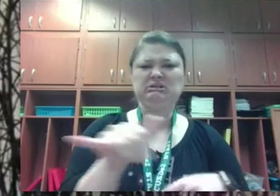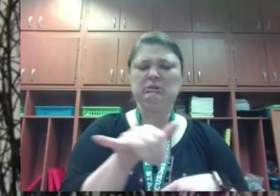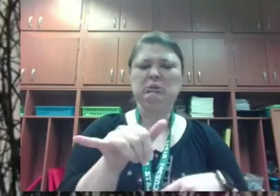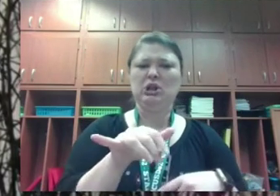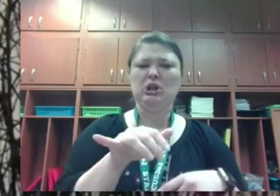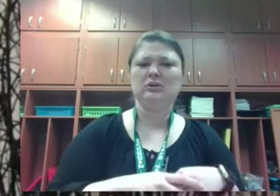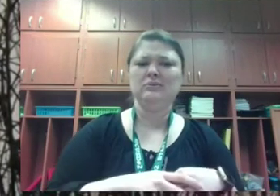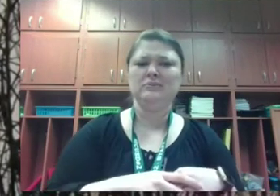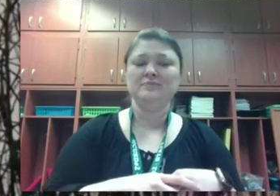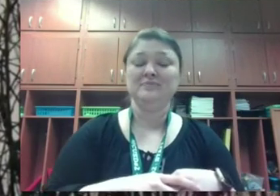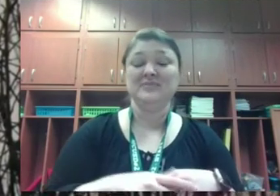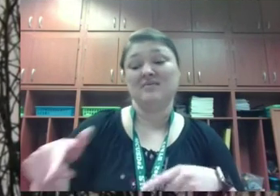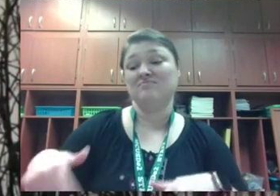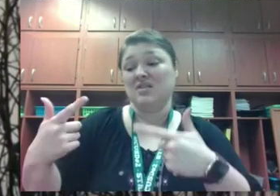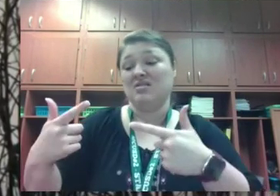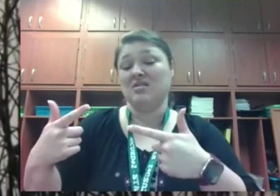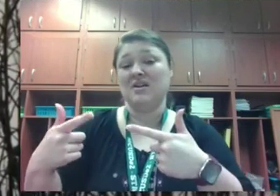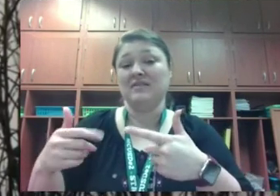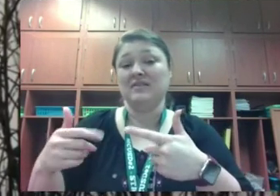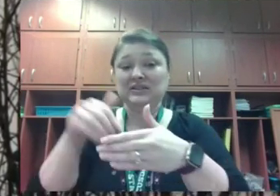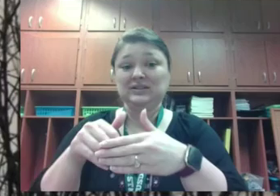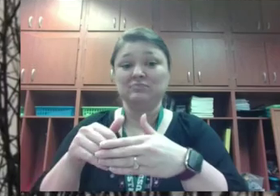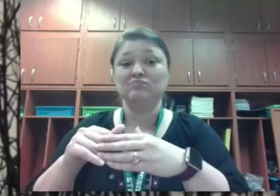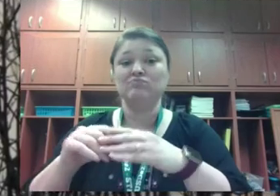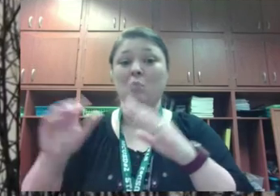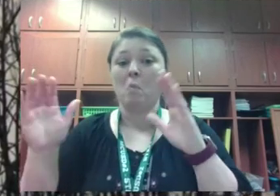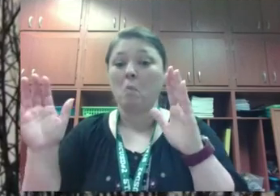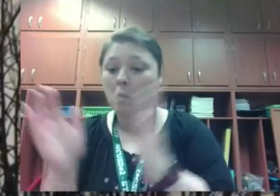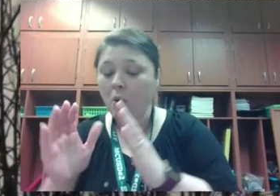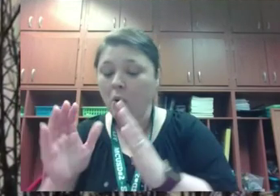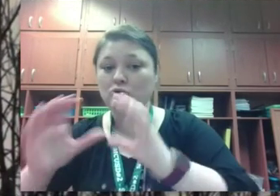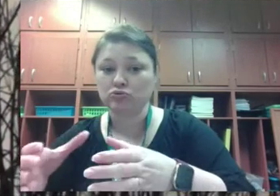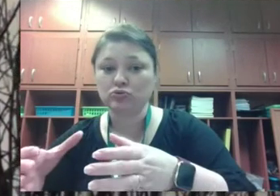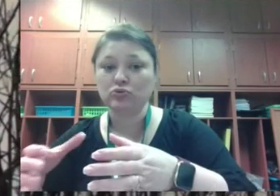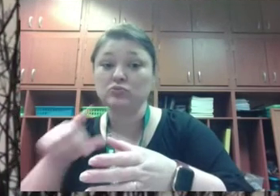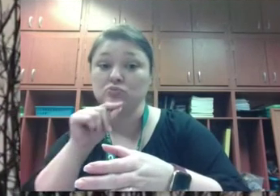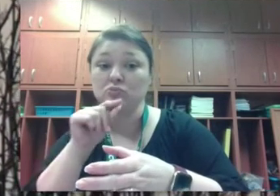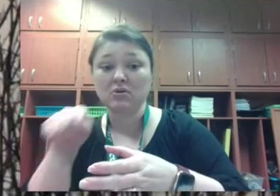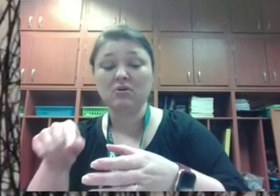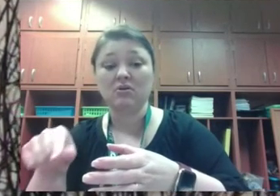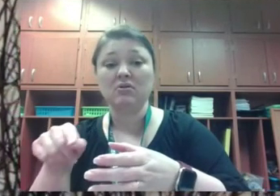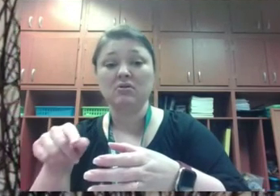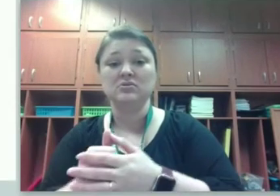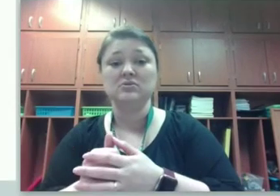groups and establish a hierarchy or pecking order.